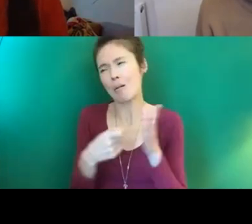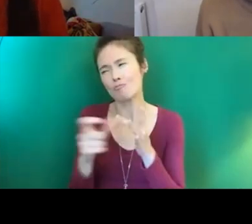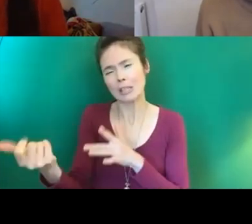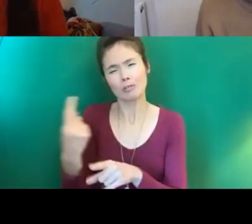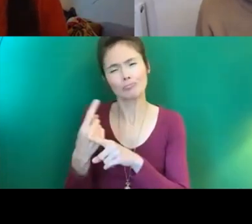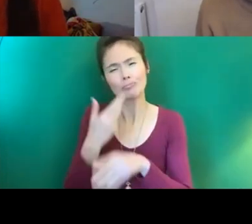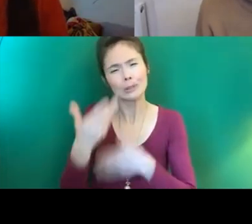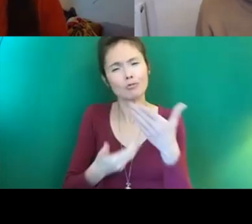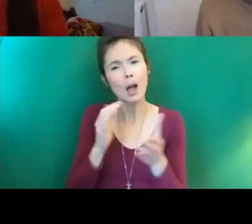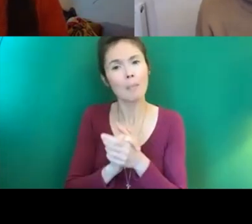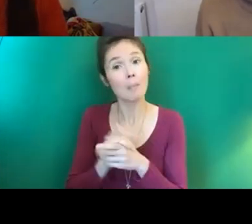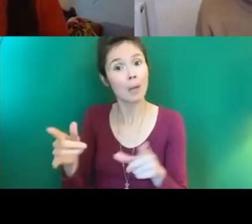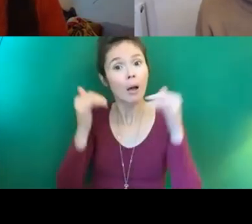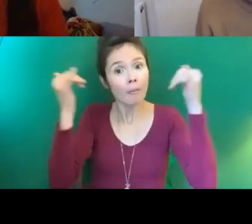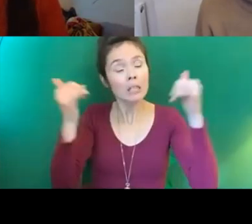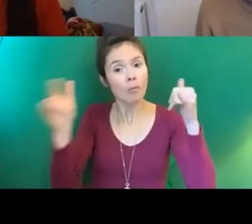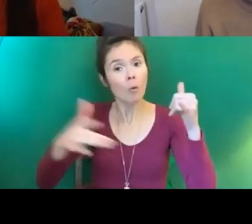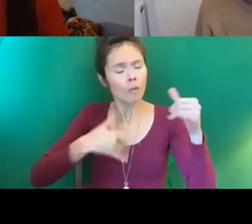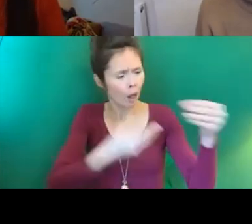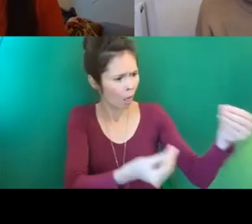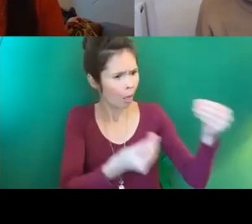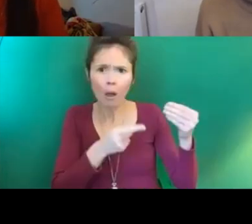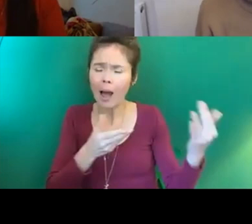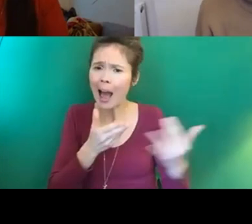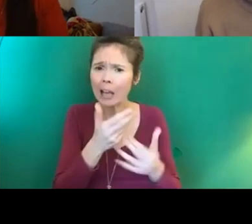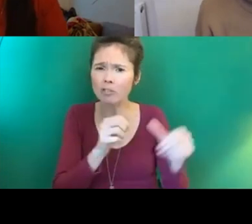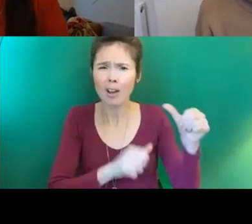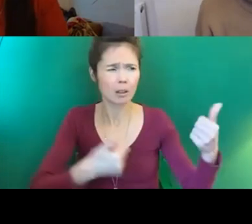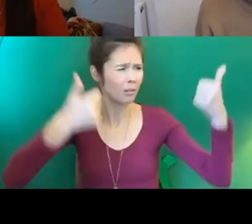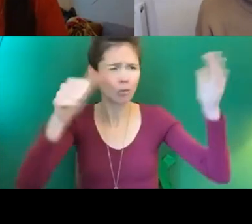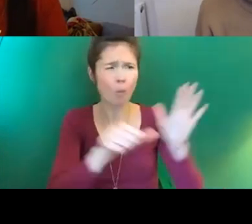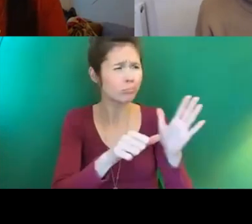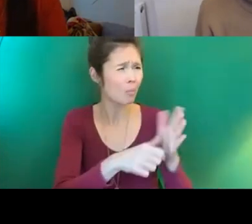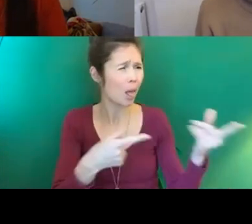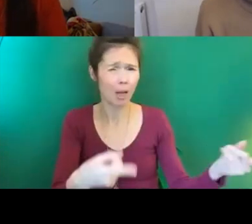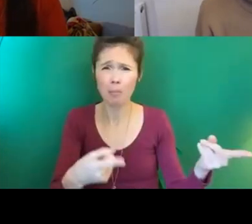they feel like the document does sit in well already with what they were doing for other staff.